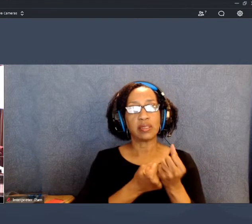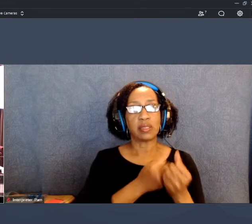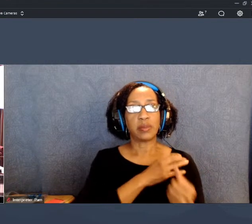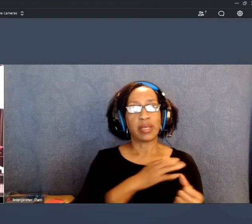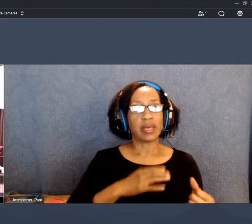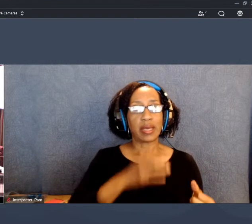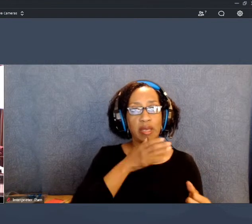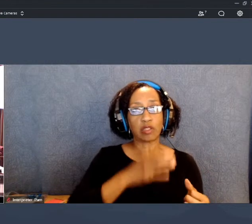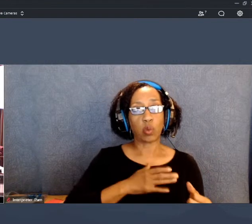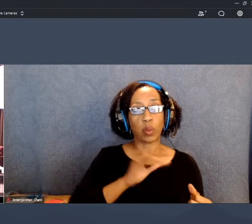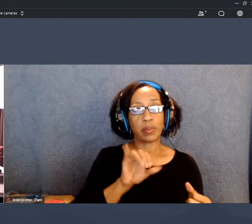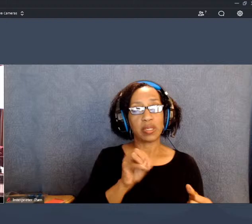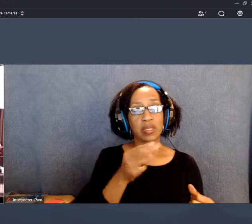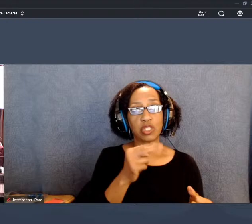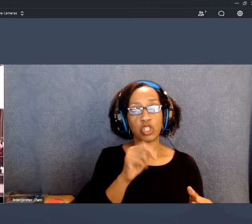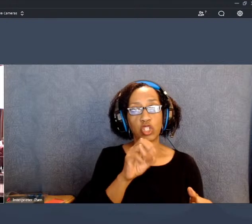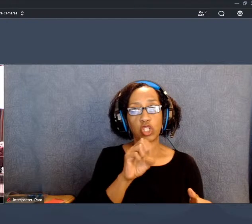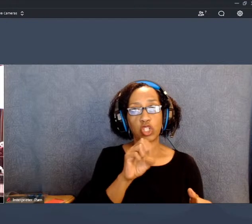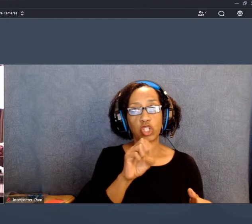Johnson.